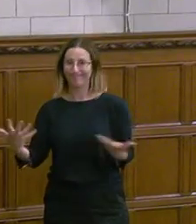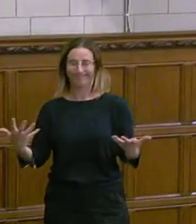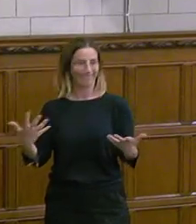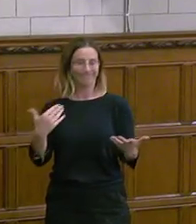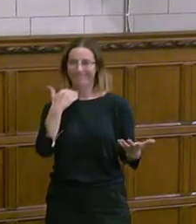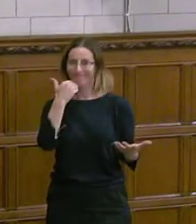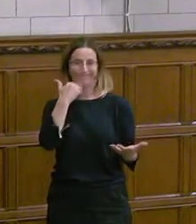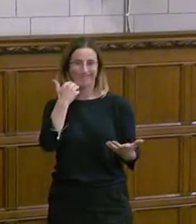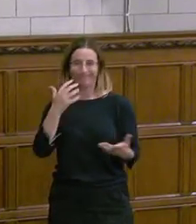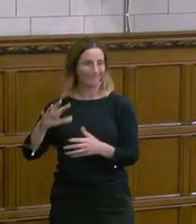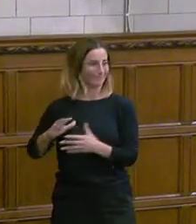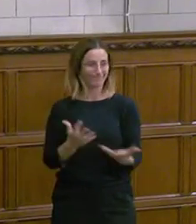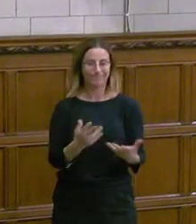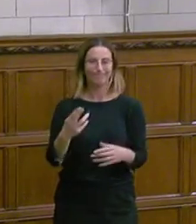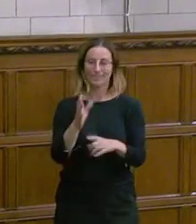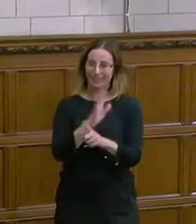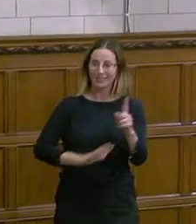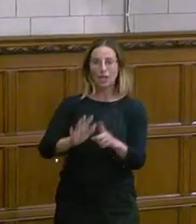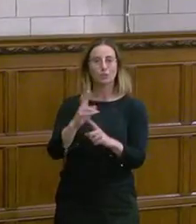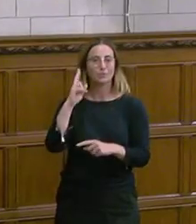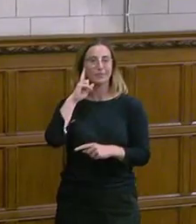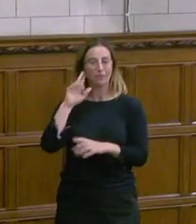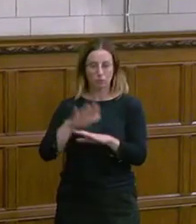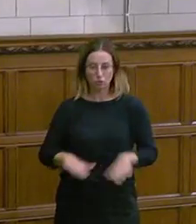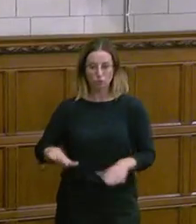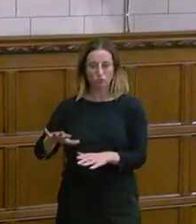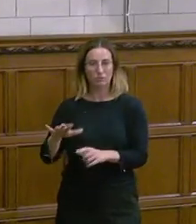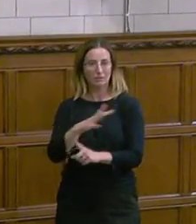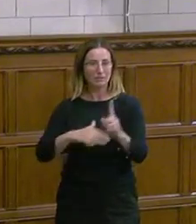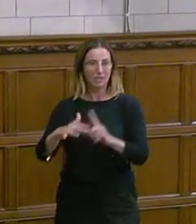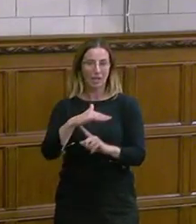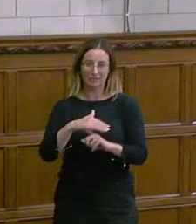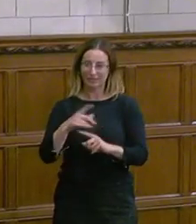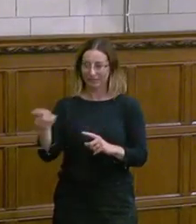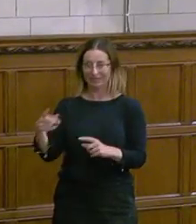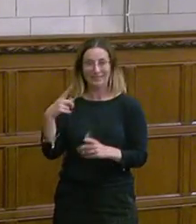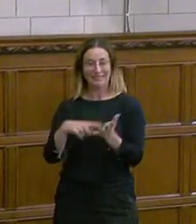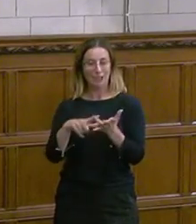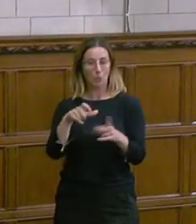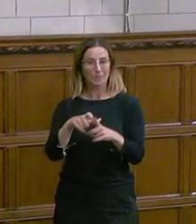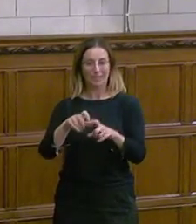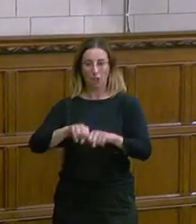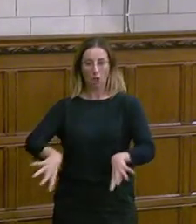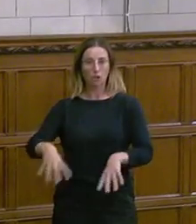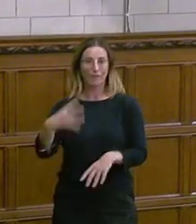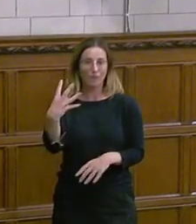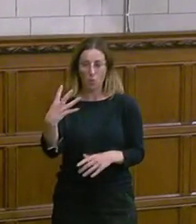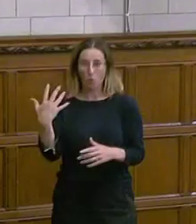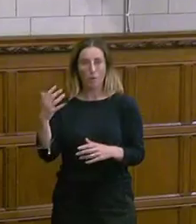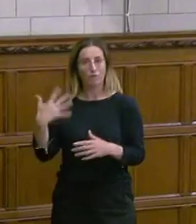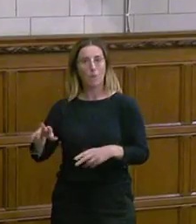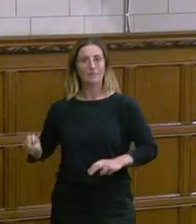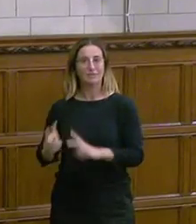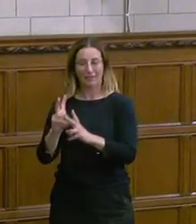of the county. The National Deaf Children's Society point out that there has been a loss of 4 teachers of the deaf in the county since